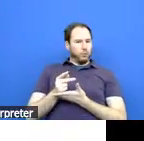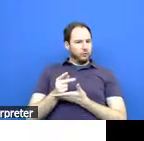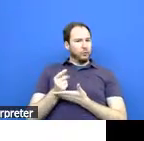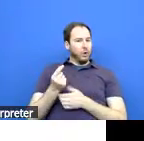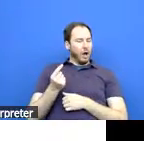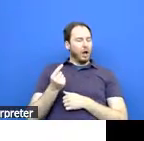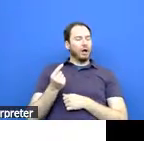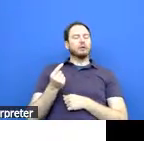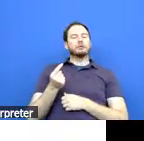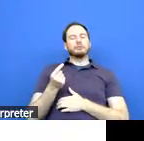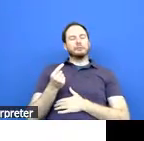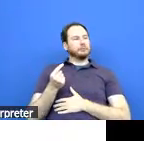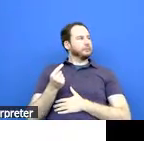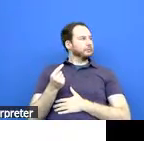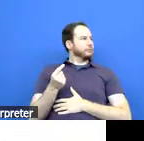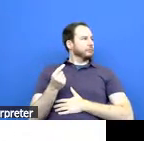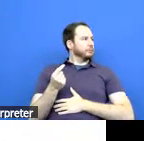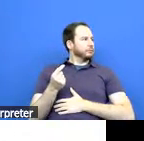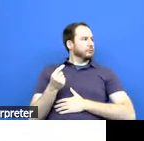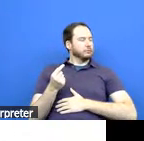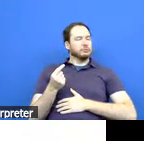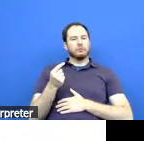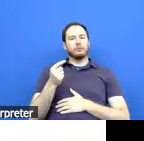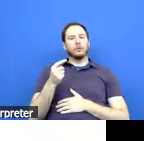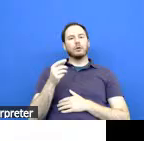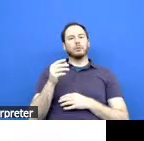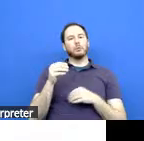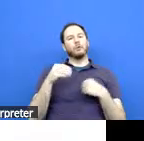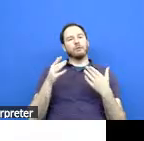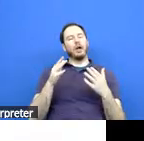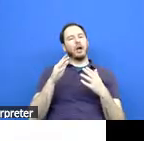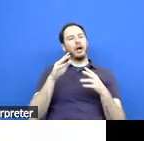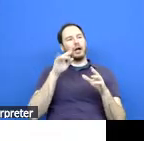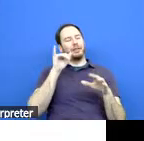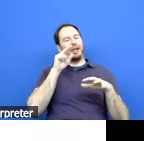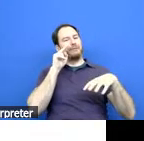like to see the view sheds.